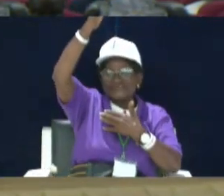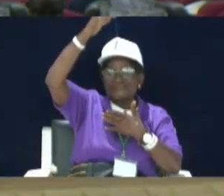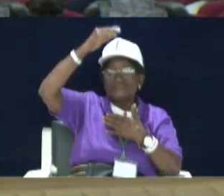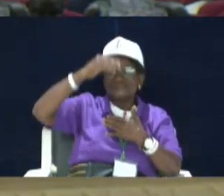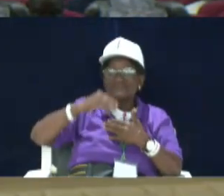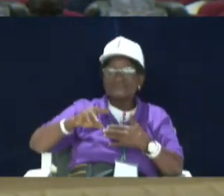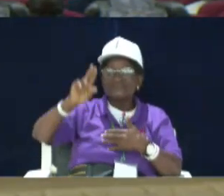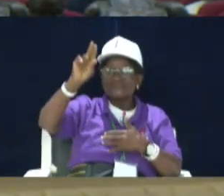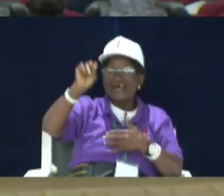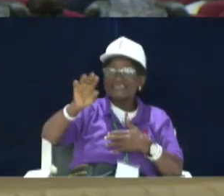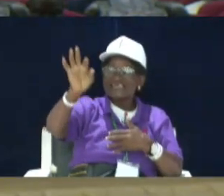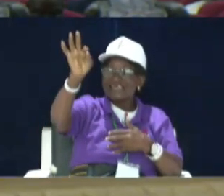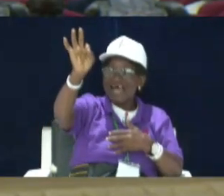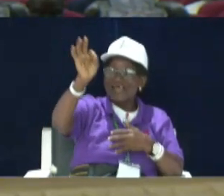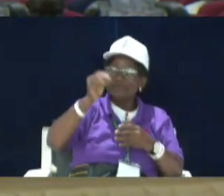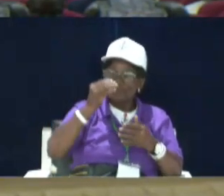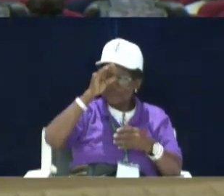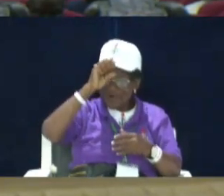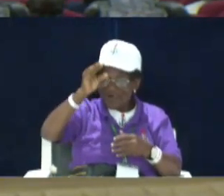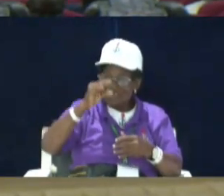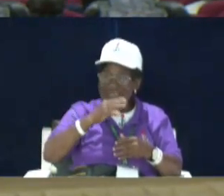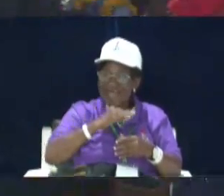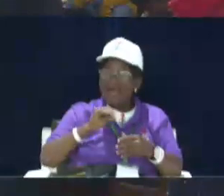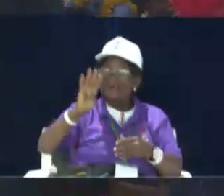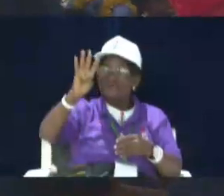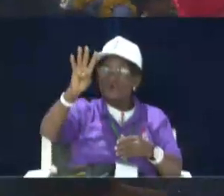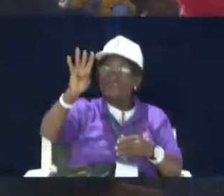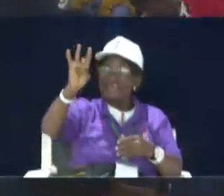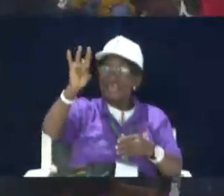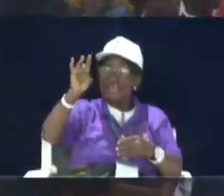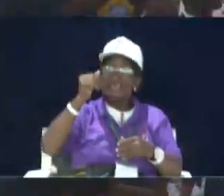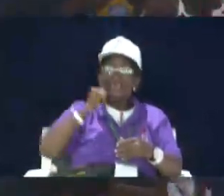39 boys and 48 girls.